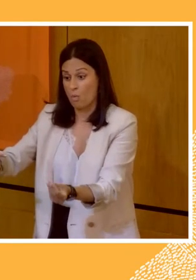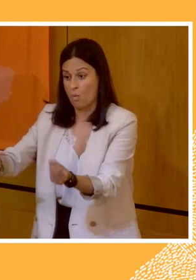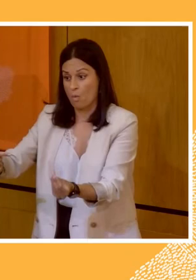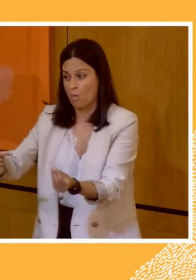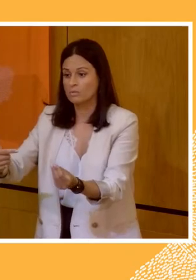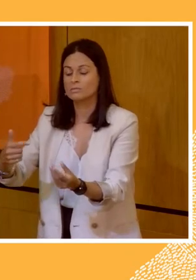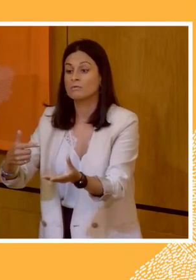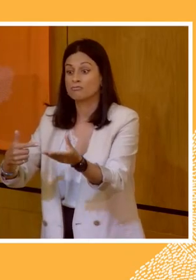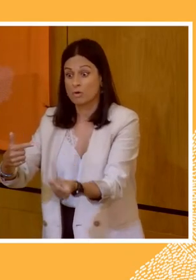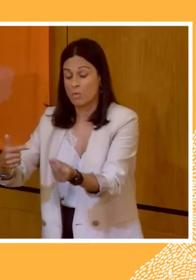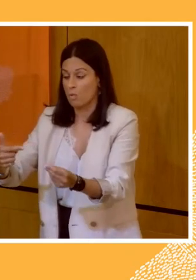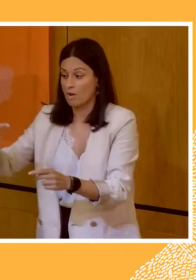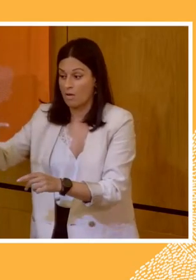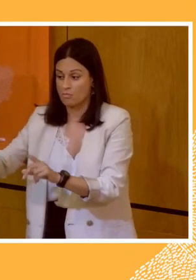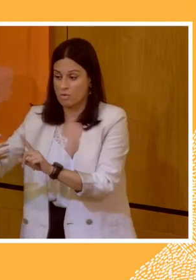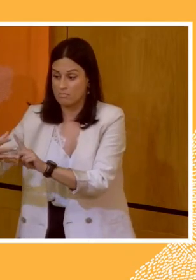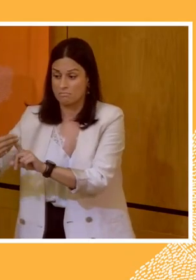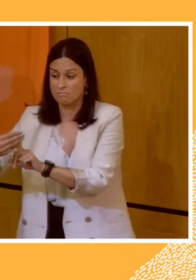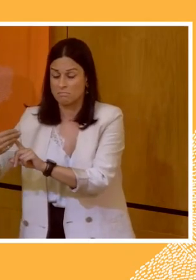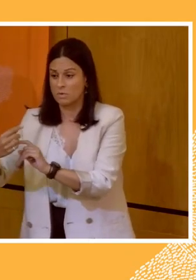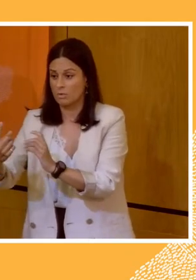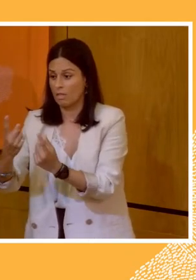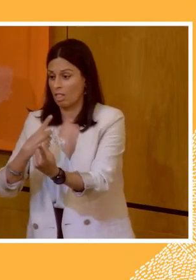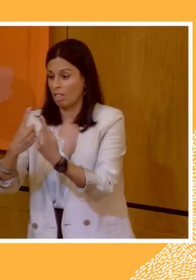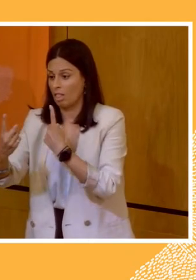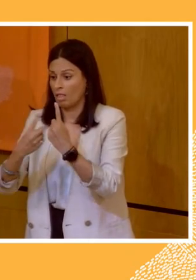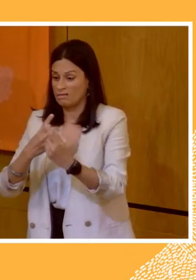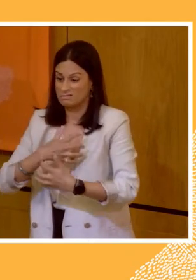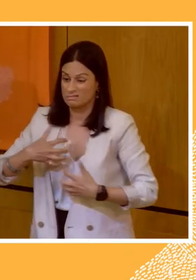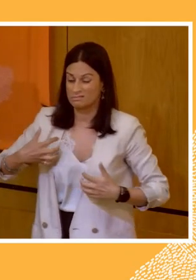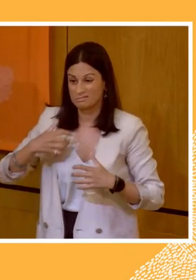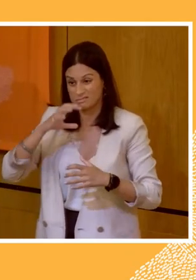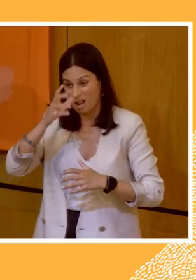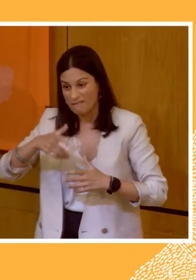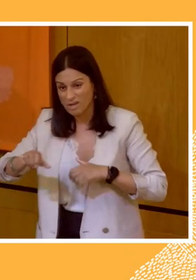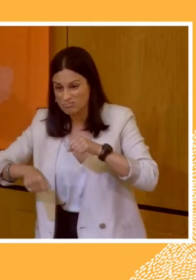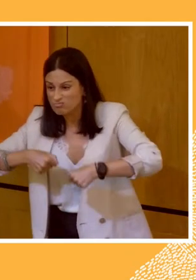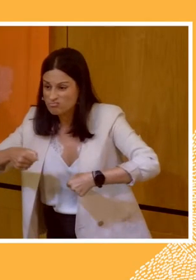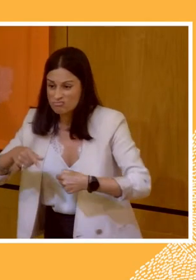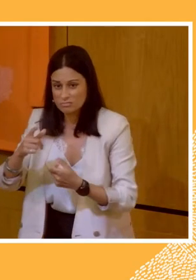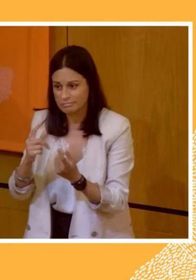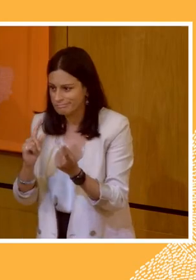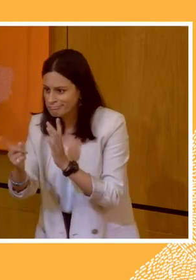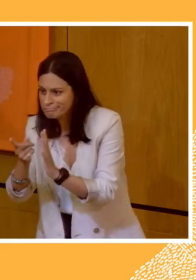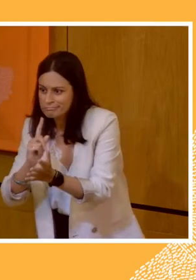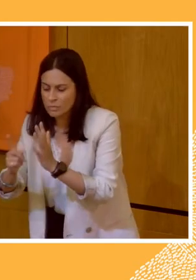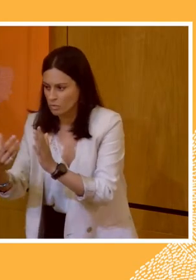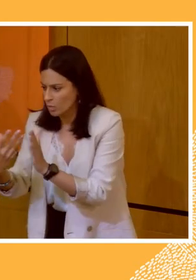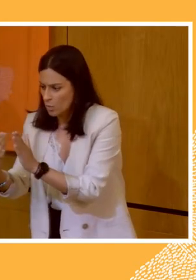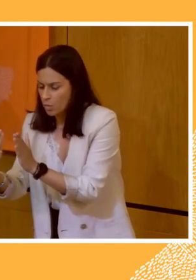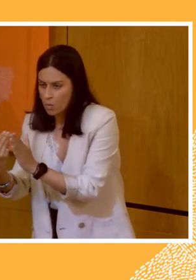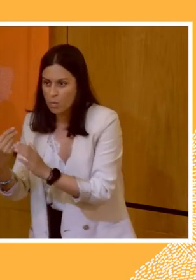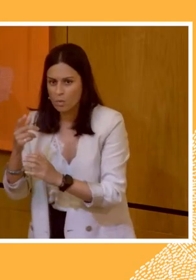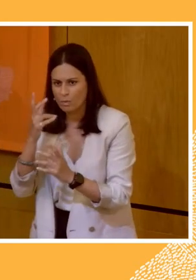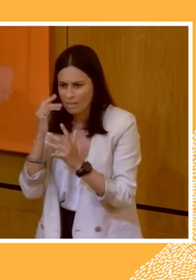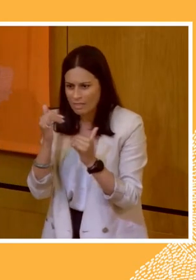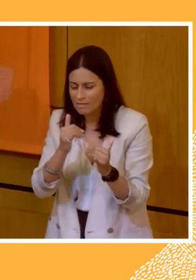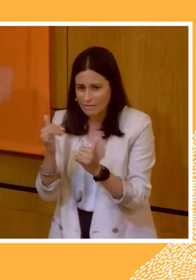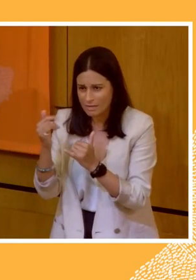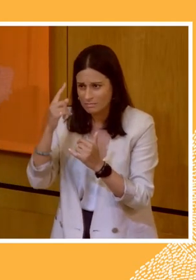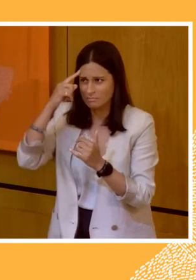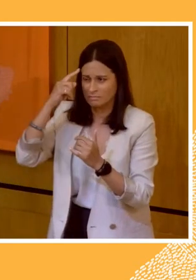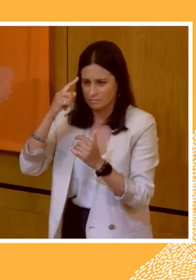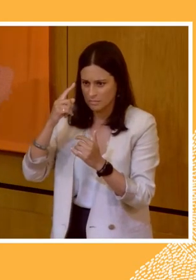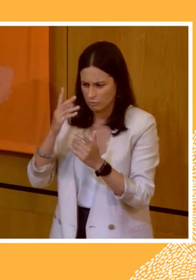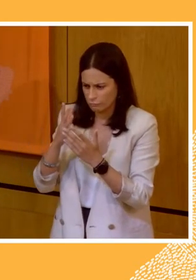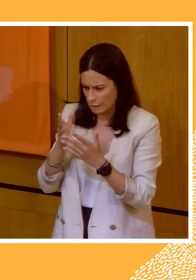had also passed by, and there were tigers, there were elephants. So, you know, so we're always trying to, yeah, think about technology critically as